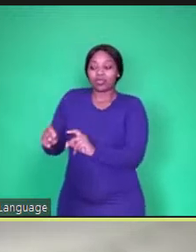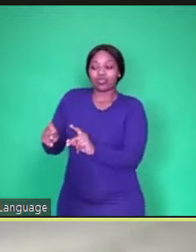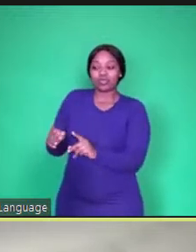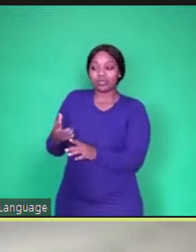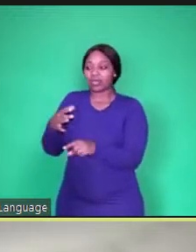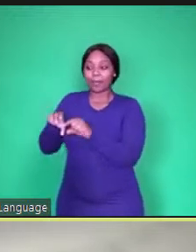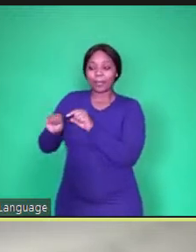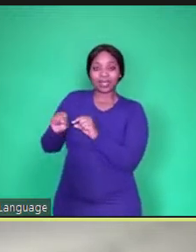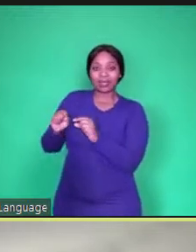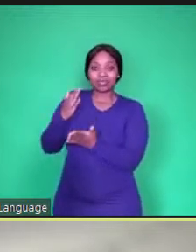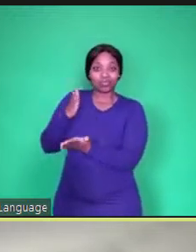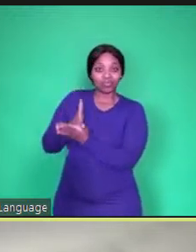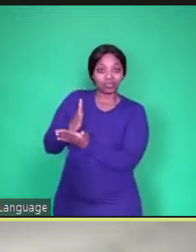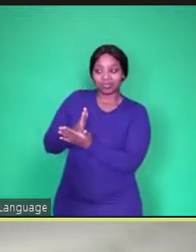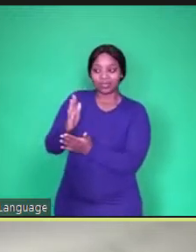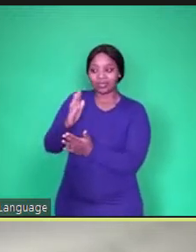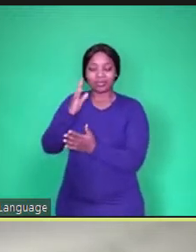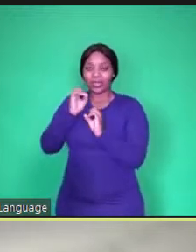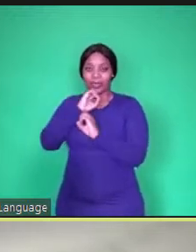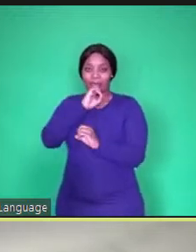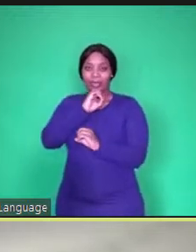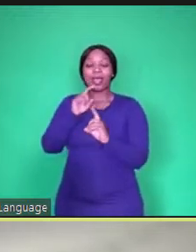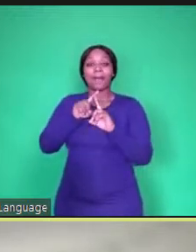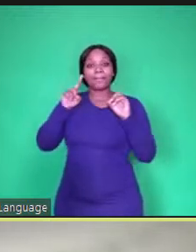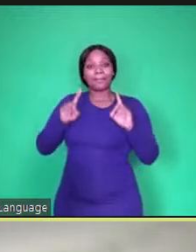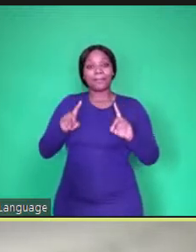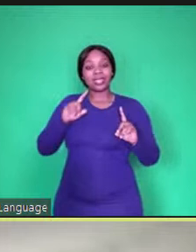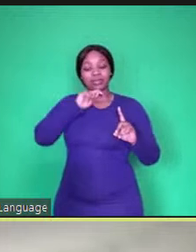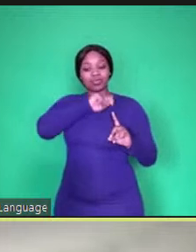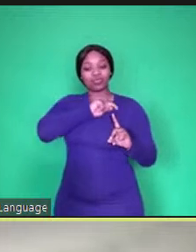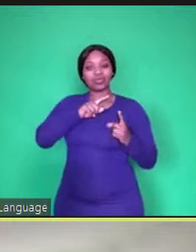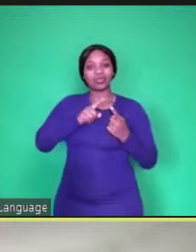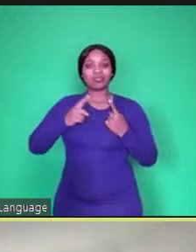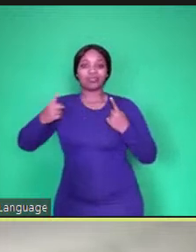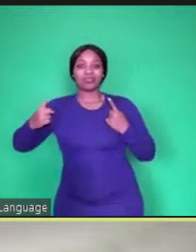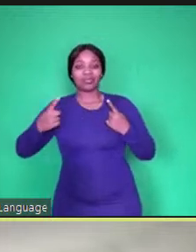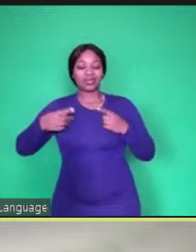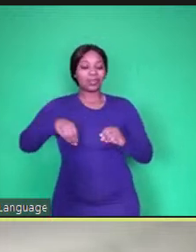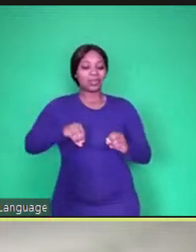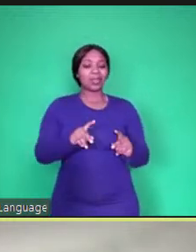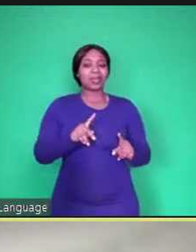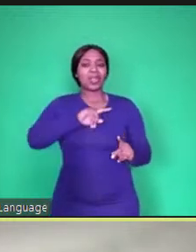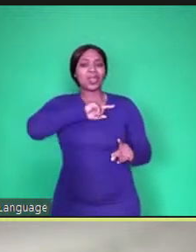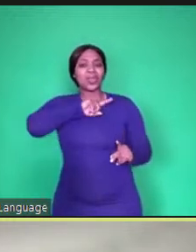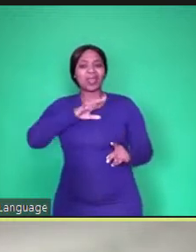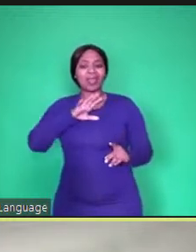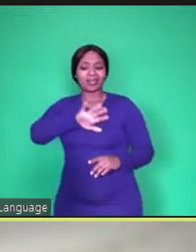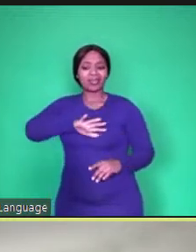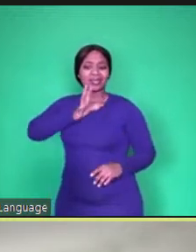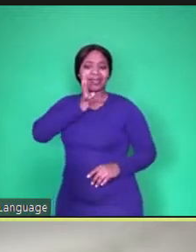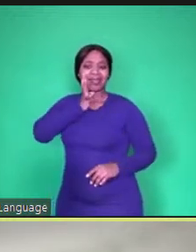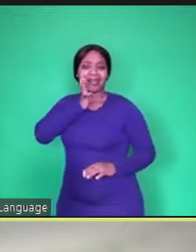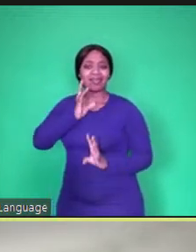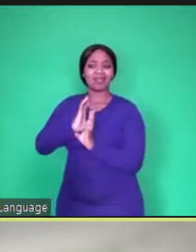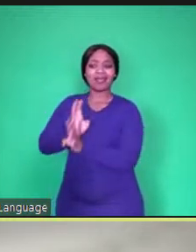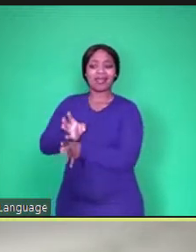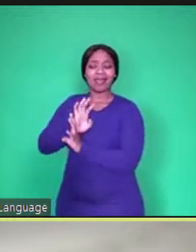the more core of the urban areas. These are crowded places,